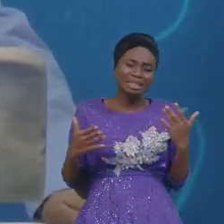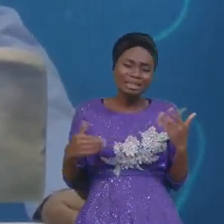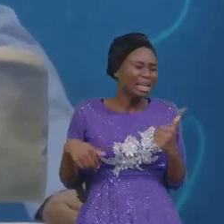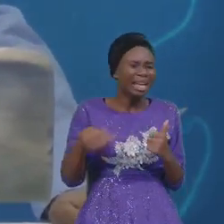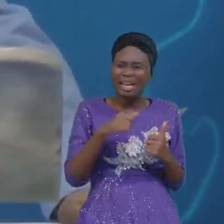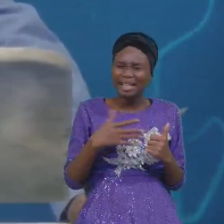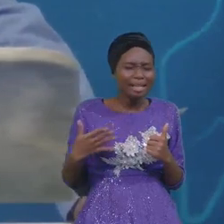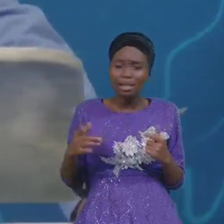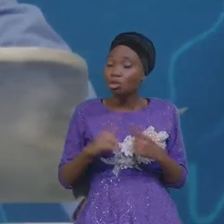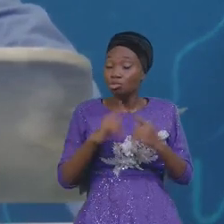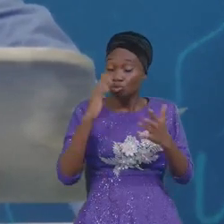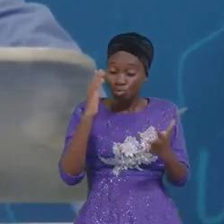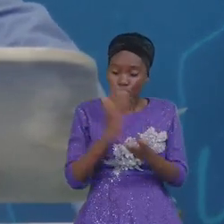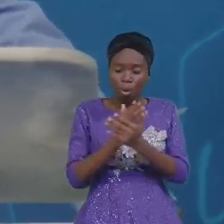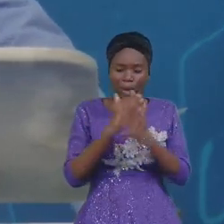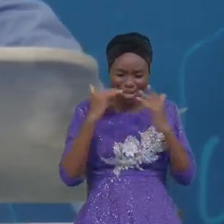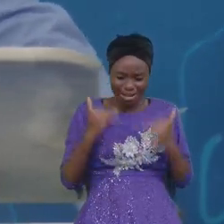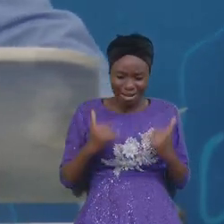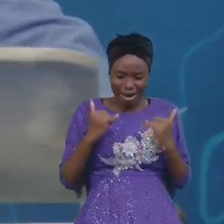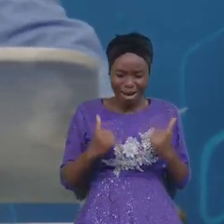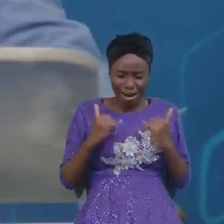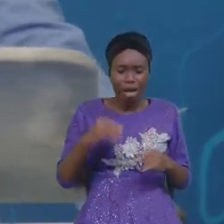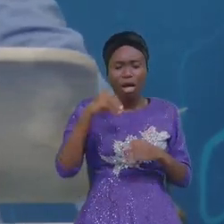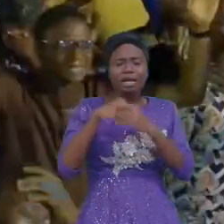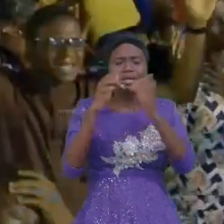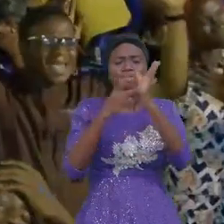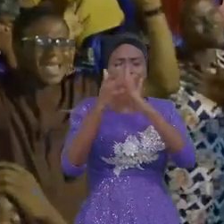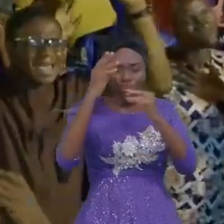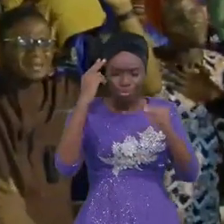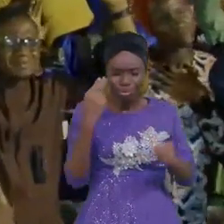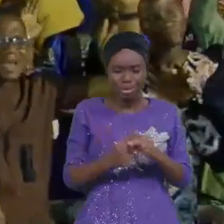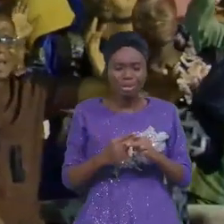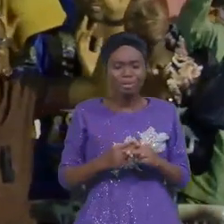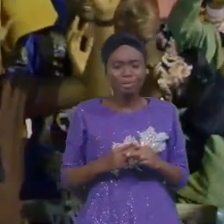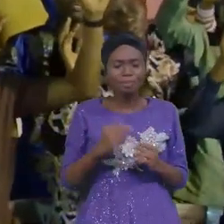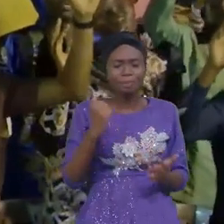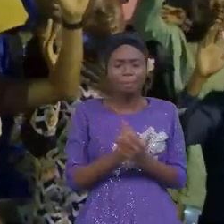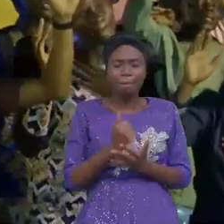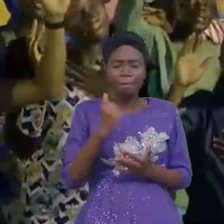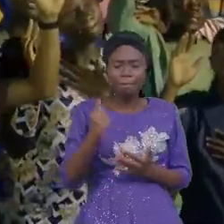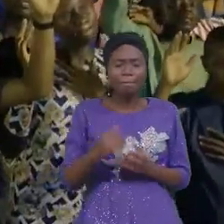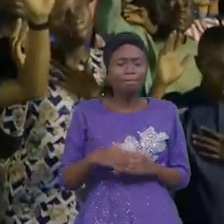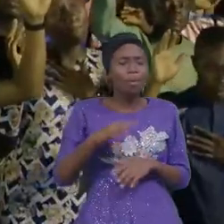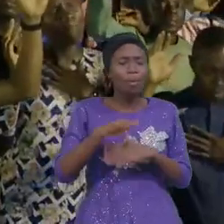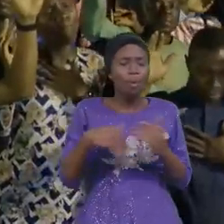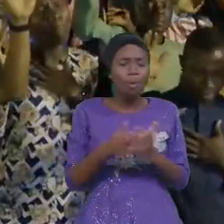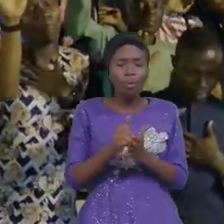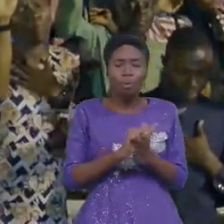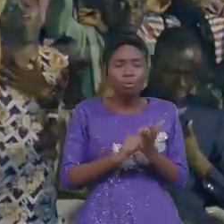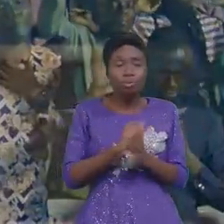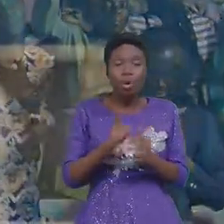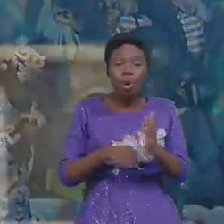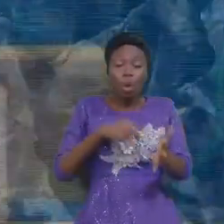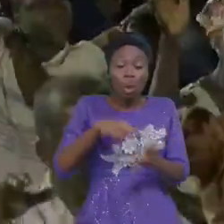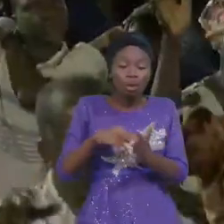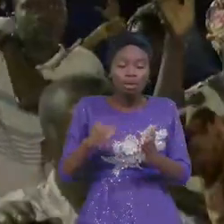to stop right now in Jesus' name. All those long-standing